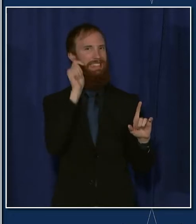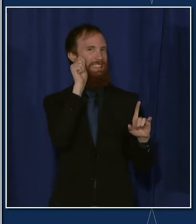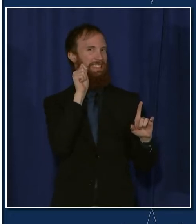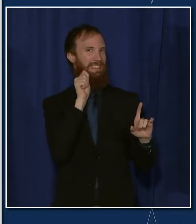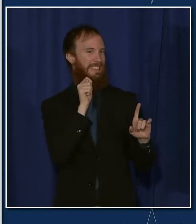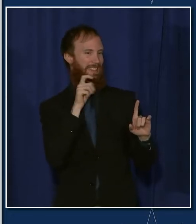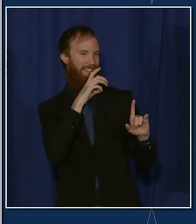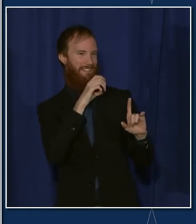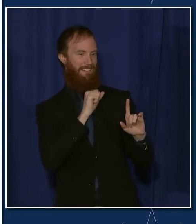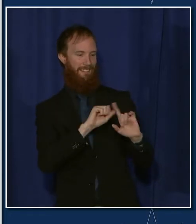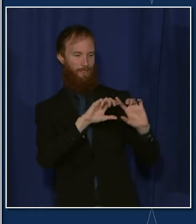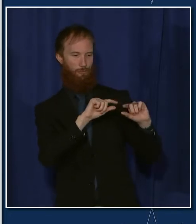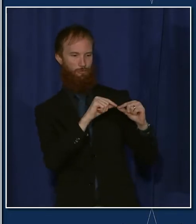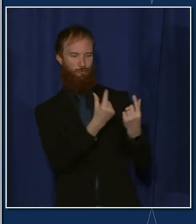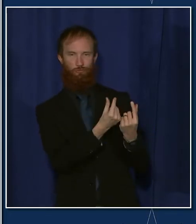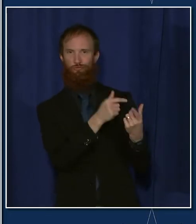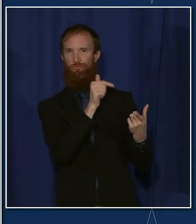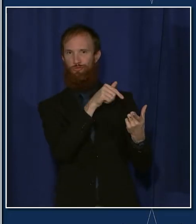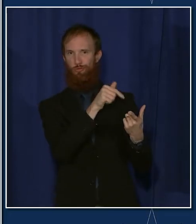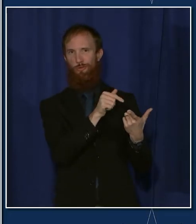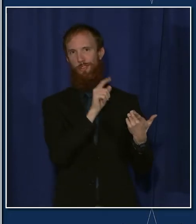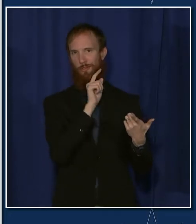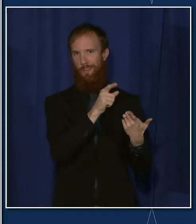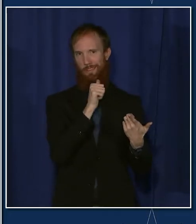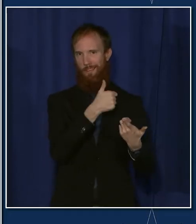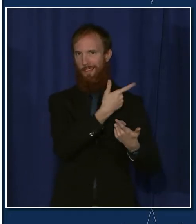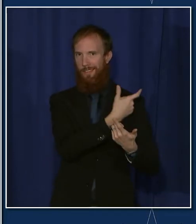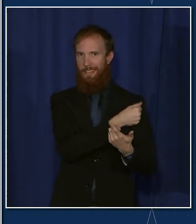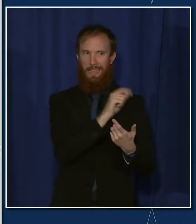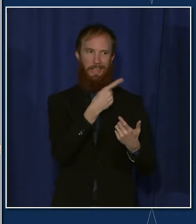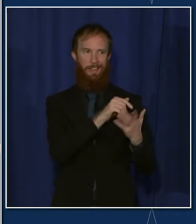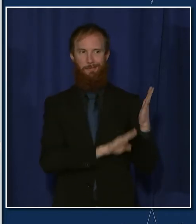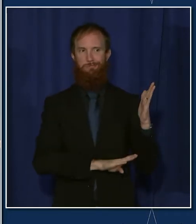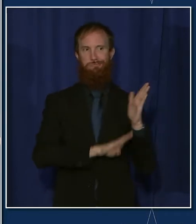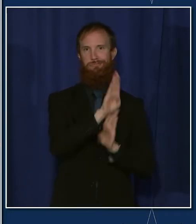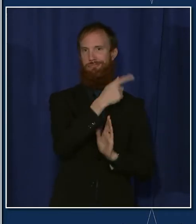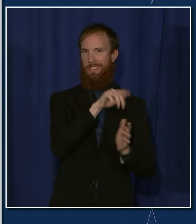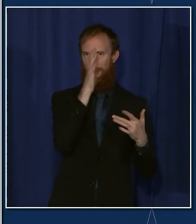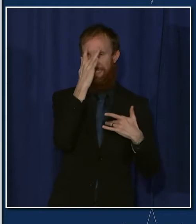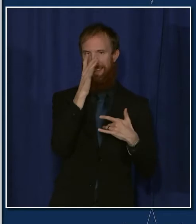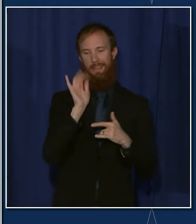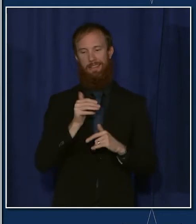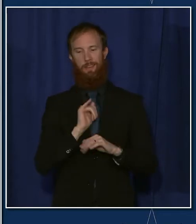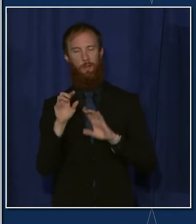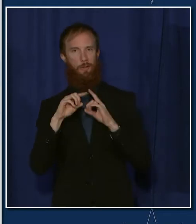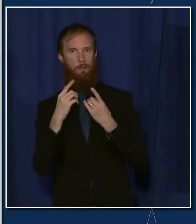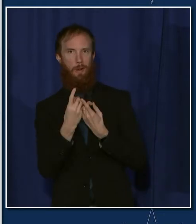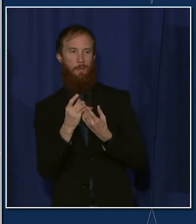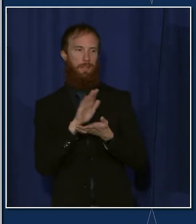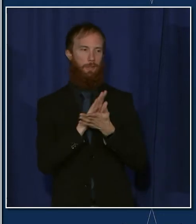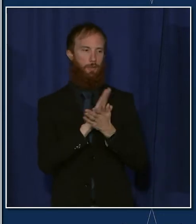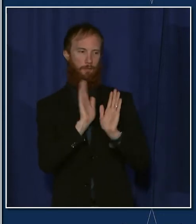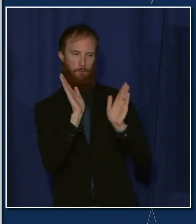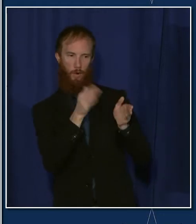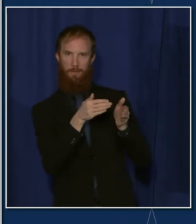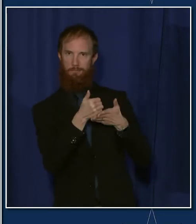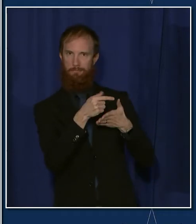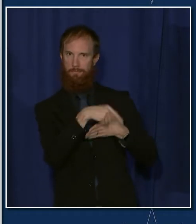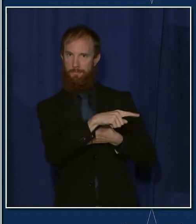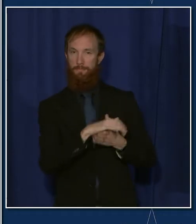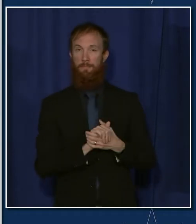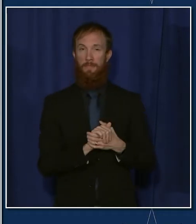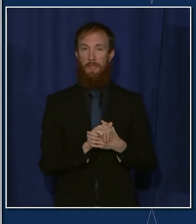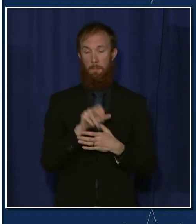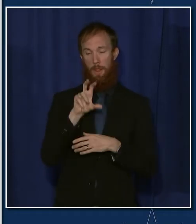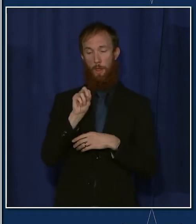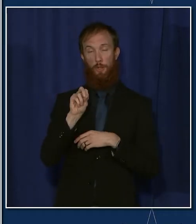driving this increase, and remains a real focus for the department and for all of the schools in Chicago. In the last 30 days,